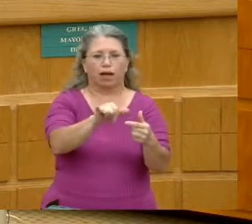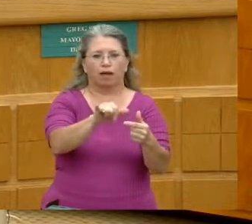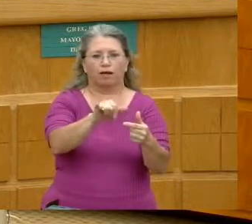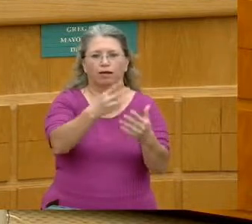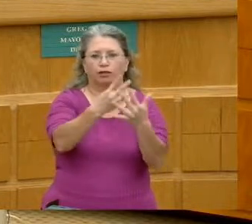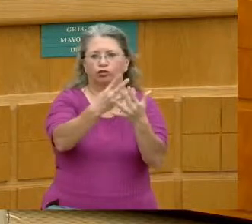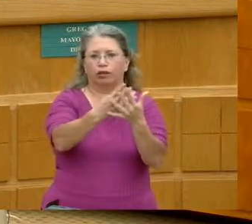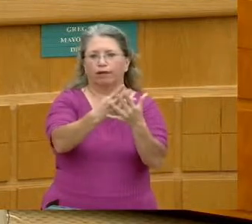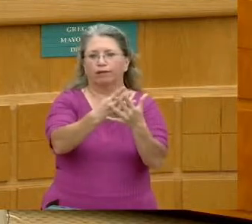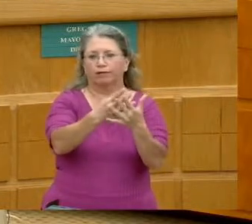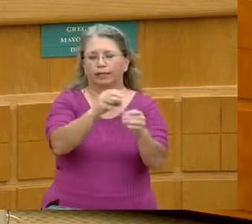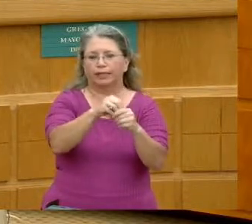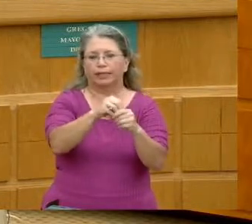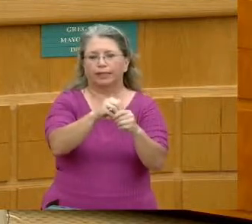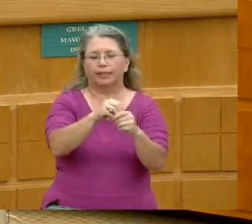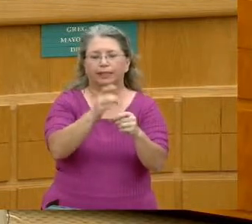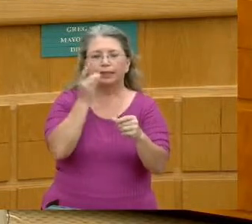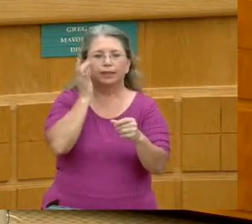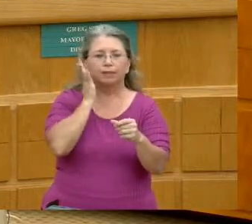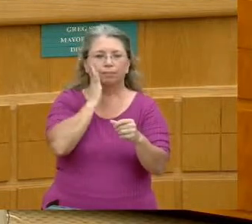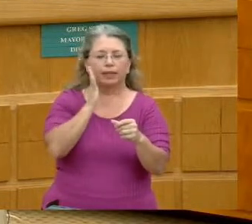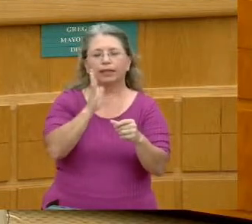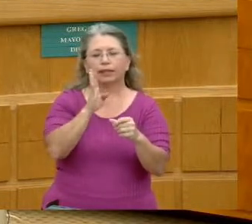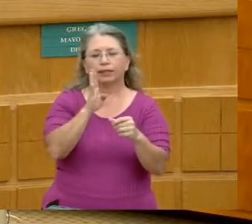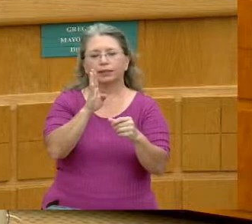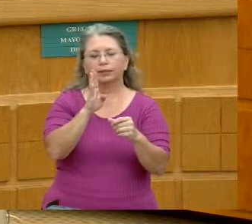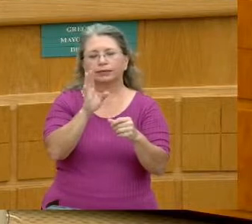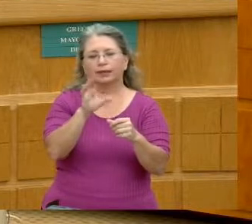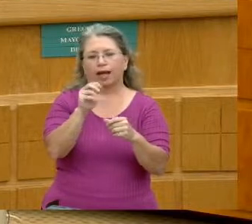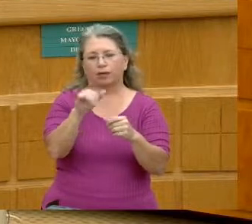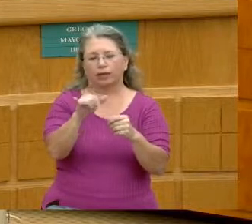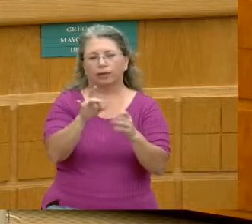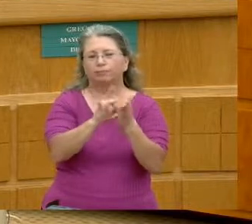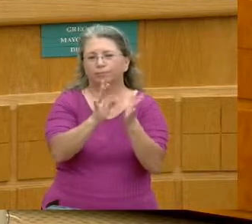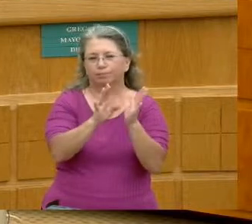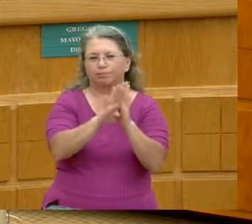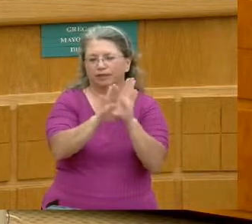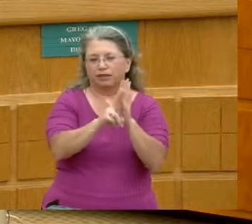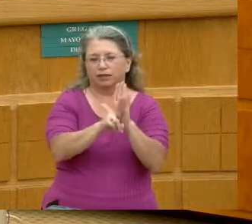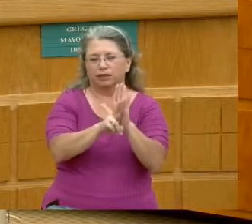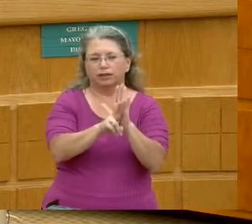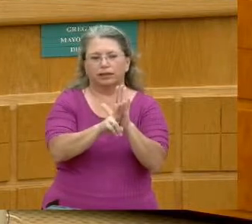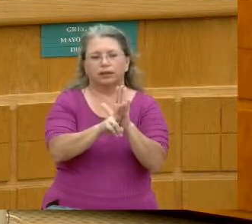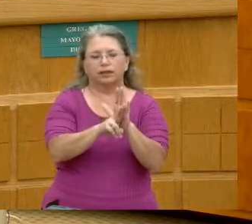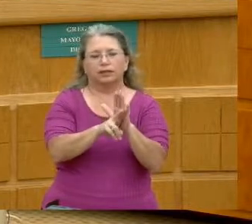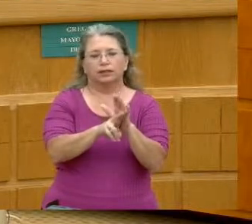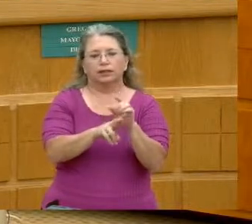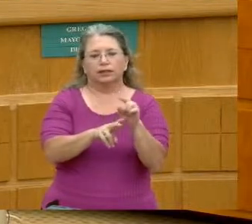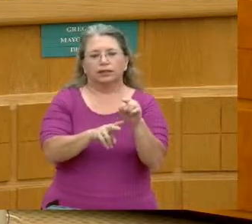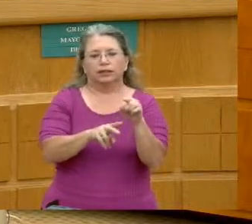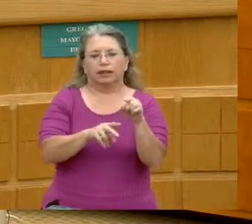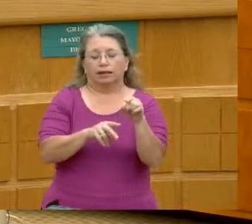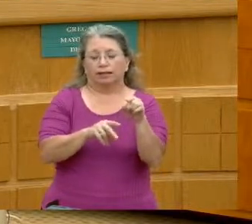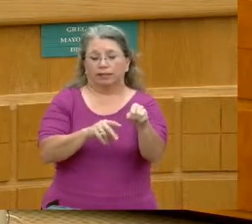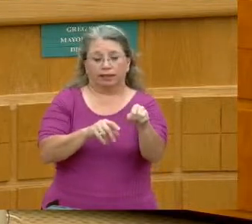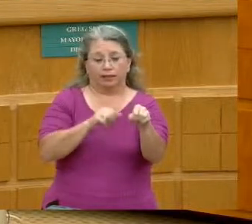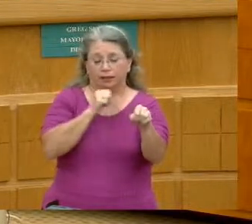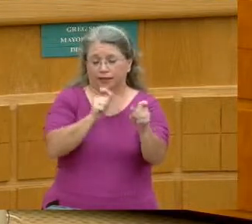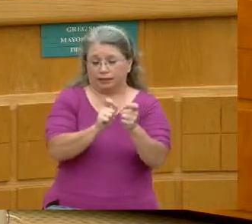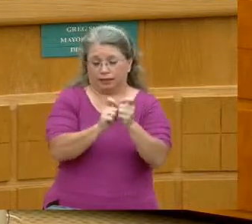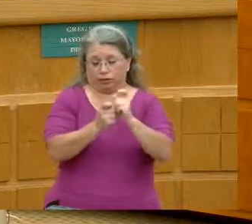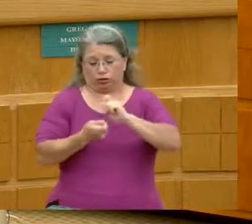County. Now, this is not driving Nueces as far as we know. This is driving B County and maybe a couple other